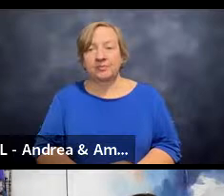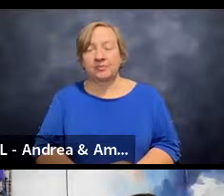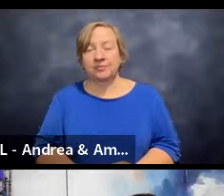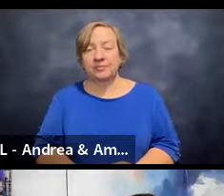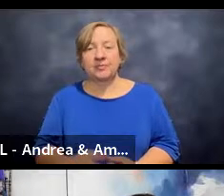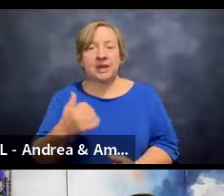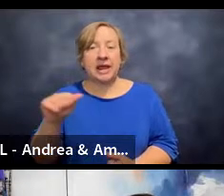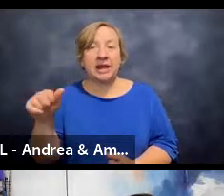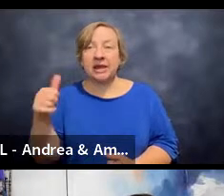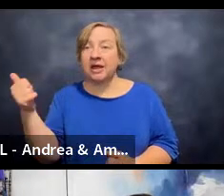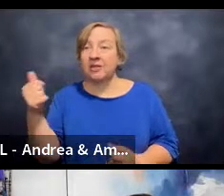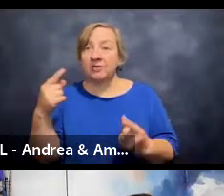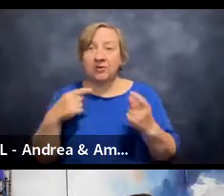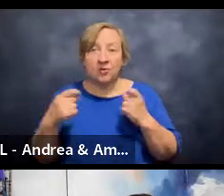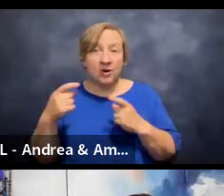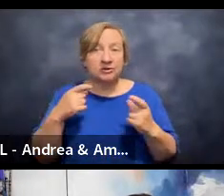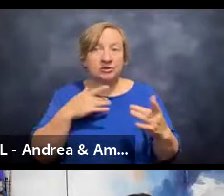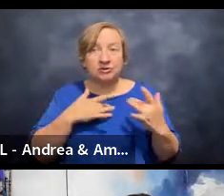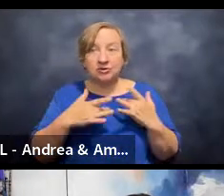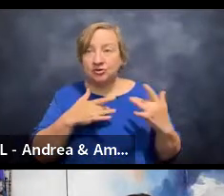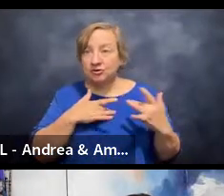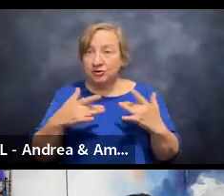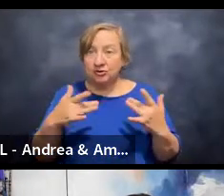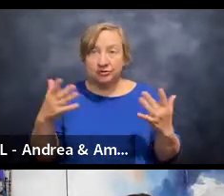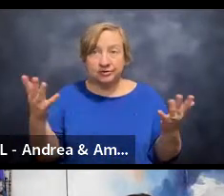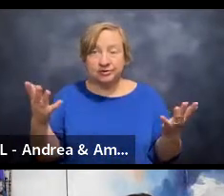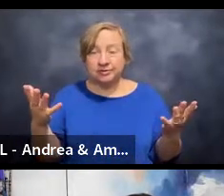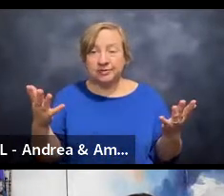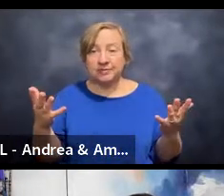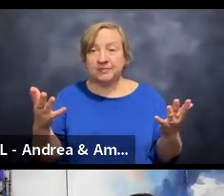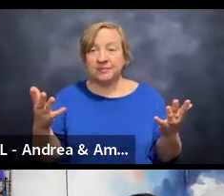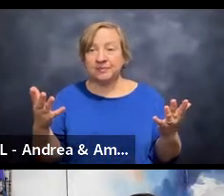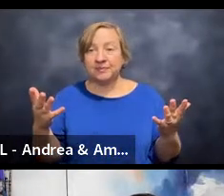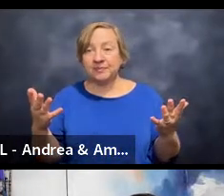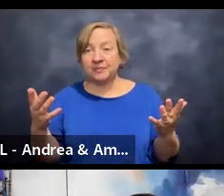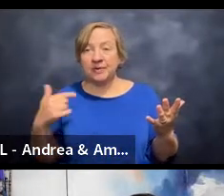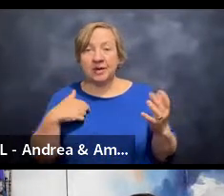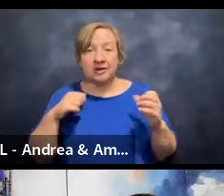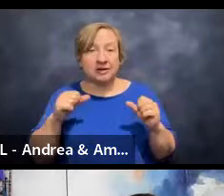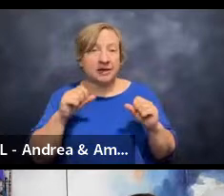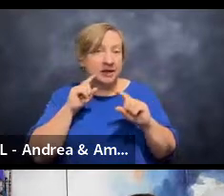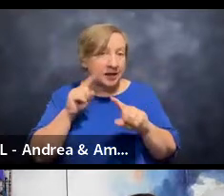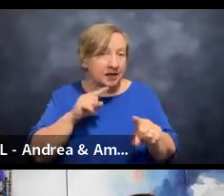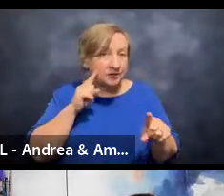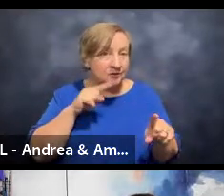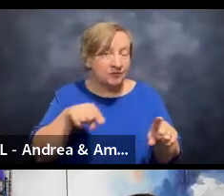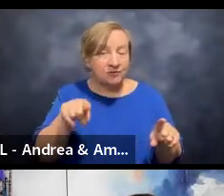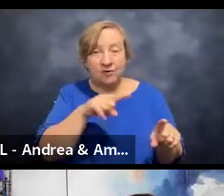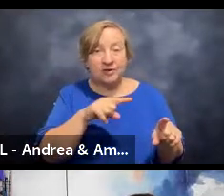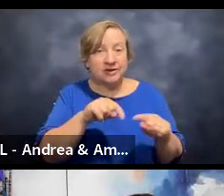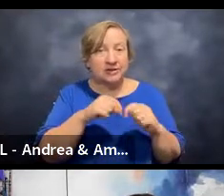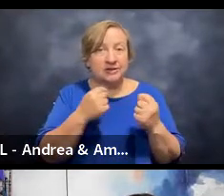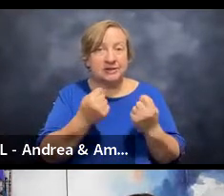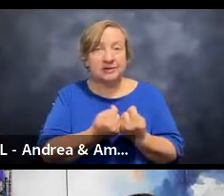Any other questions or concerns that I can answer for this